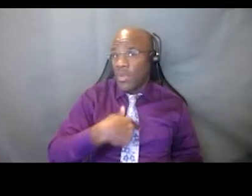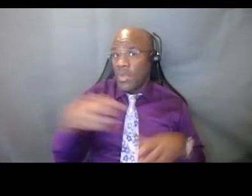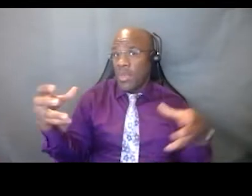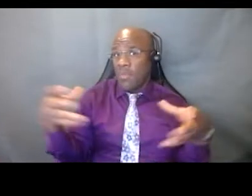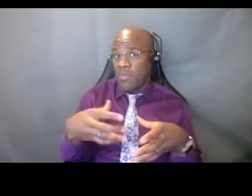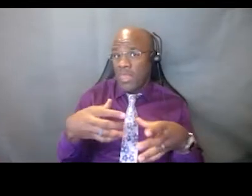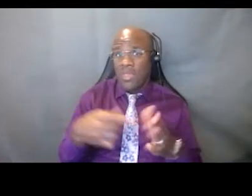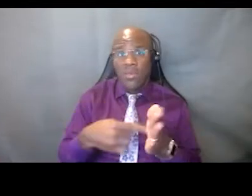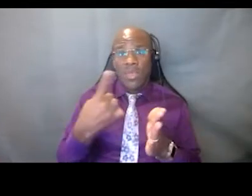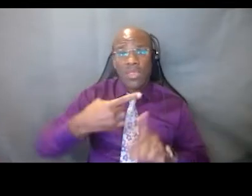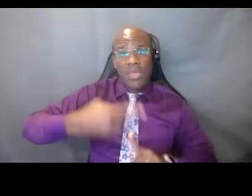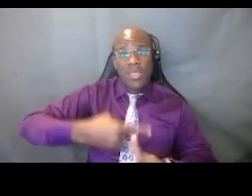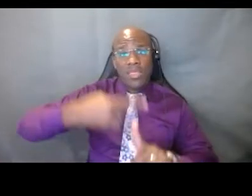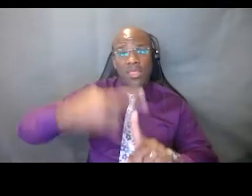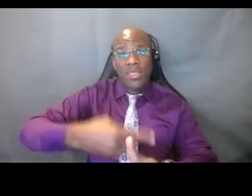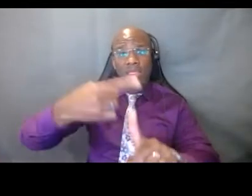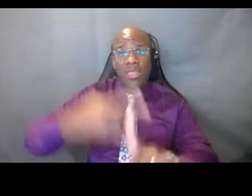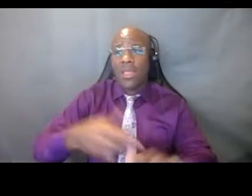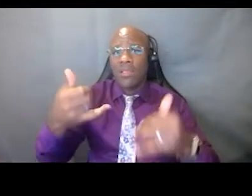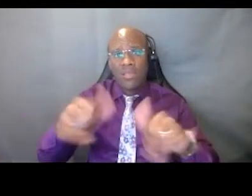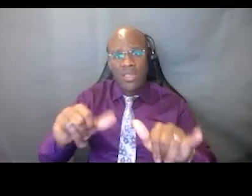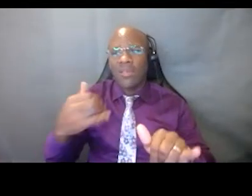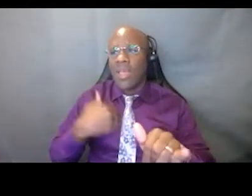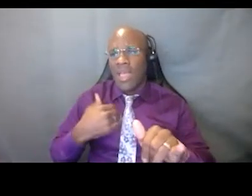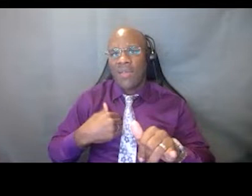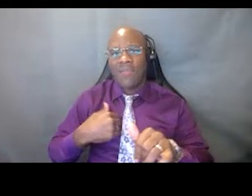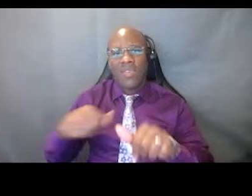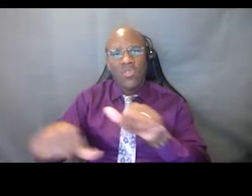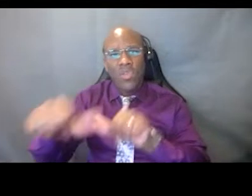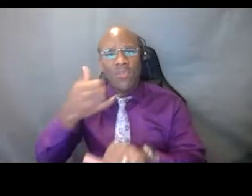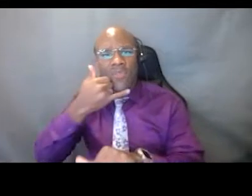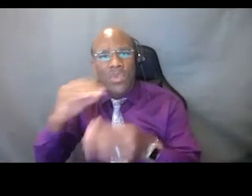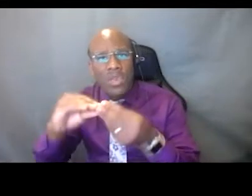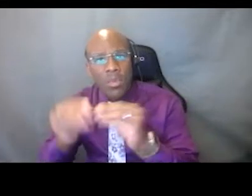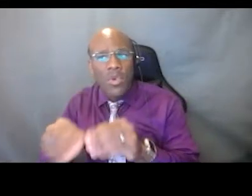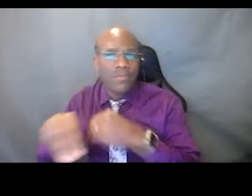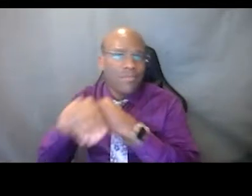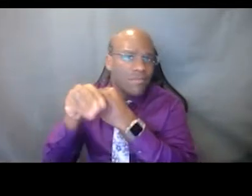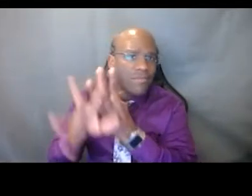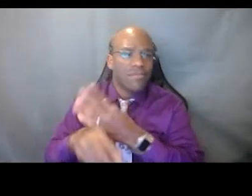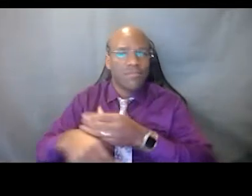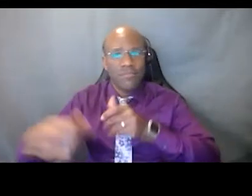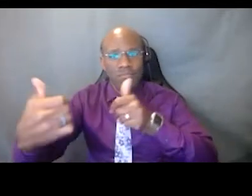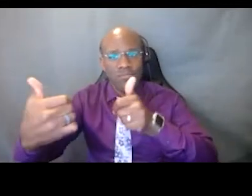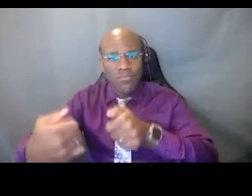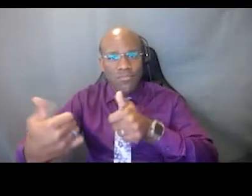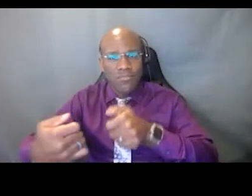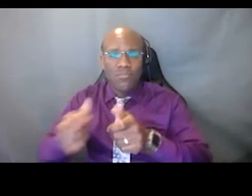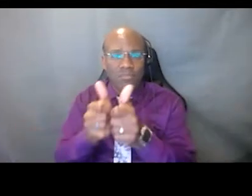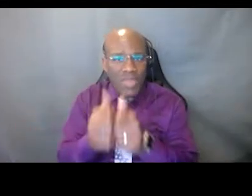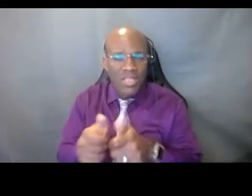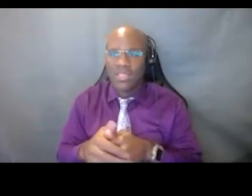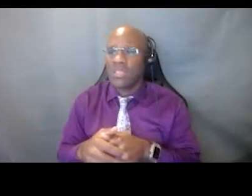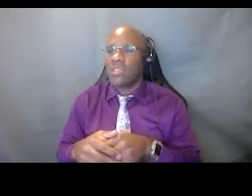still connect. Everybody has someone's telephone number, email. So if you're struggling in the midst of something, you kind of reach out to your fellow person that you